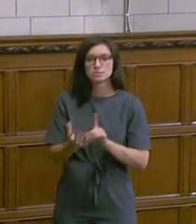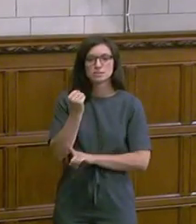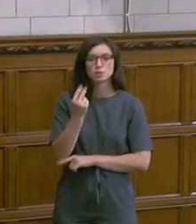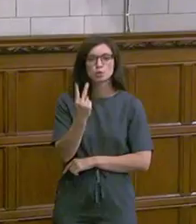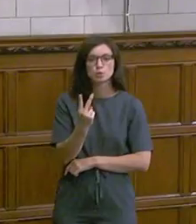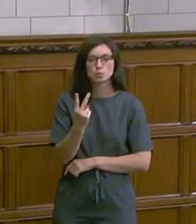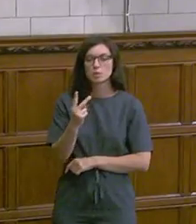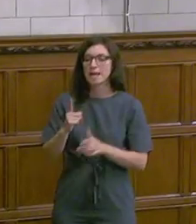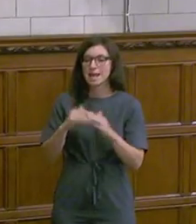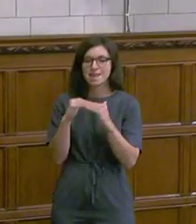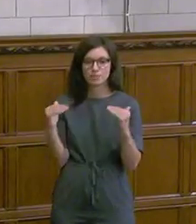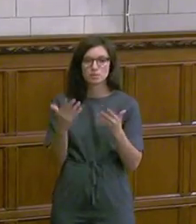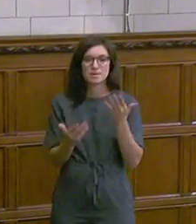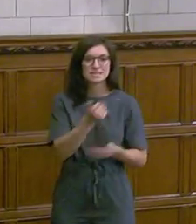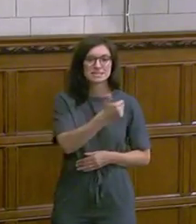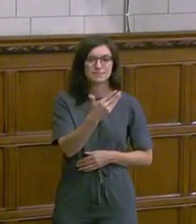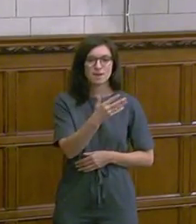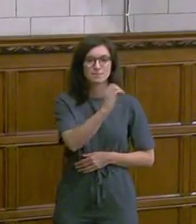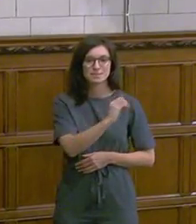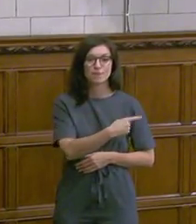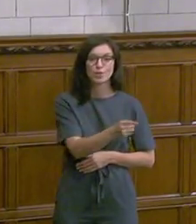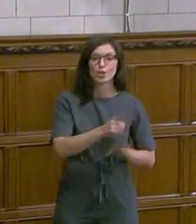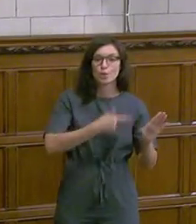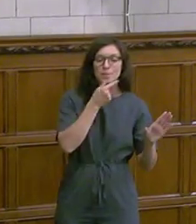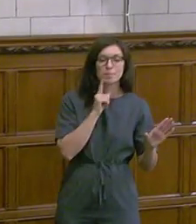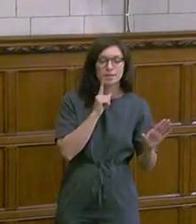65% of other young people. Most deaf